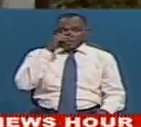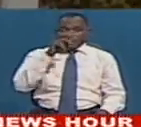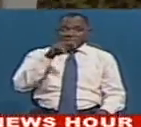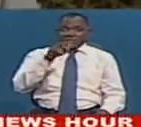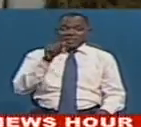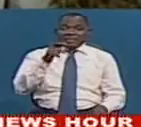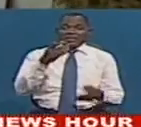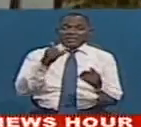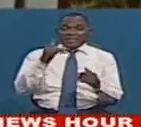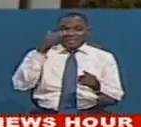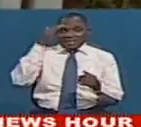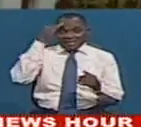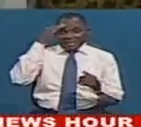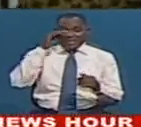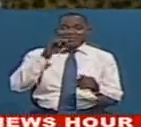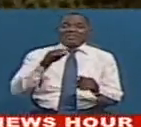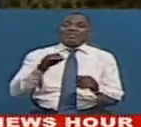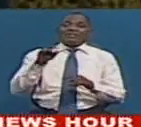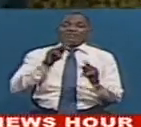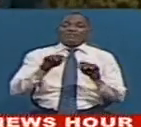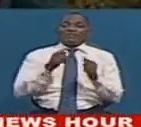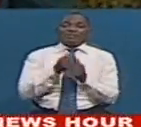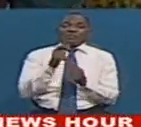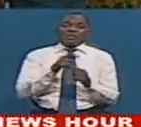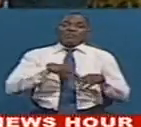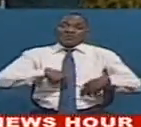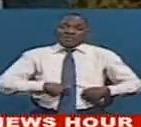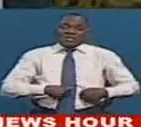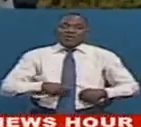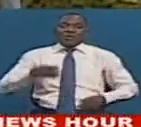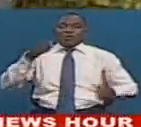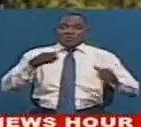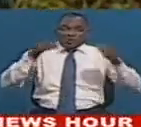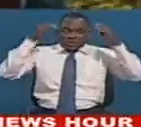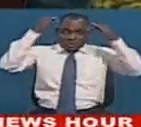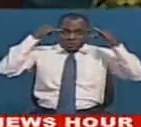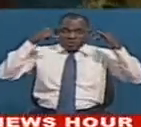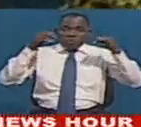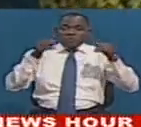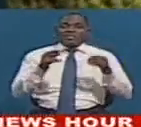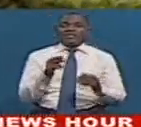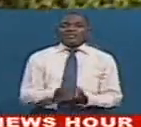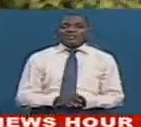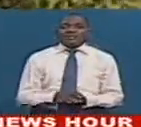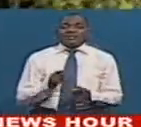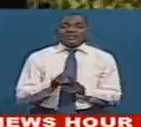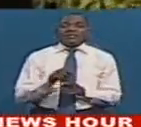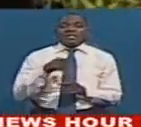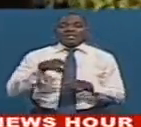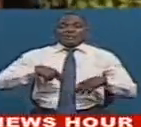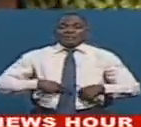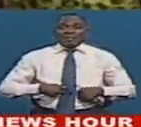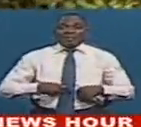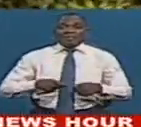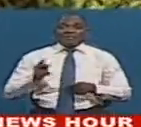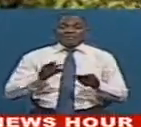Jamina, who is currently the head of the civil service, a retired Justice of the Supreme Court, Justice Henrietta Aban, a retired civil